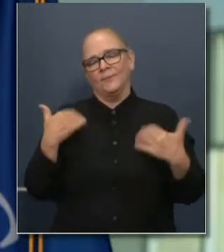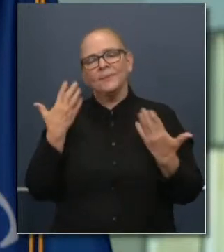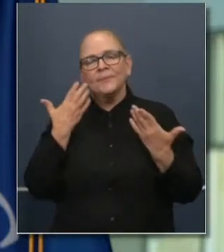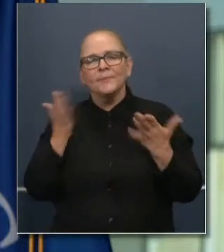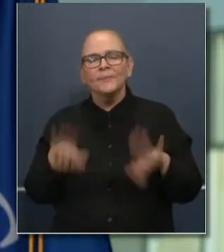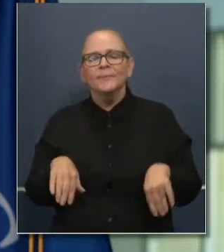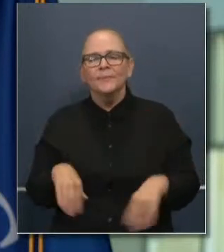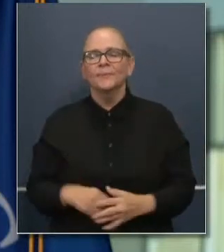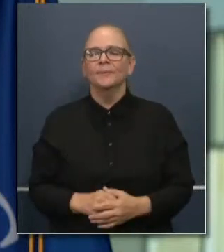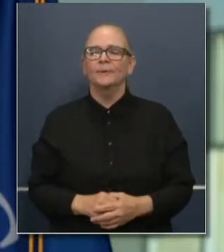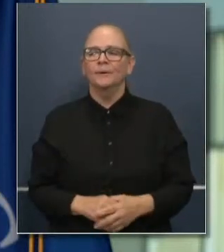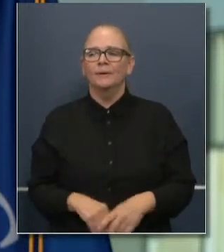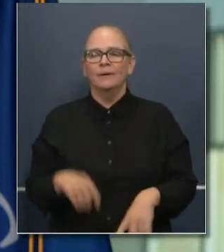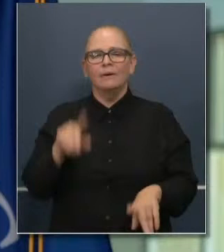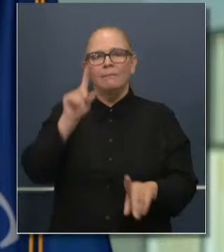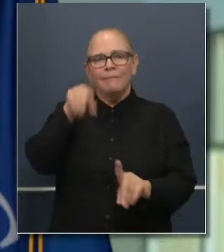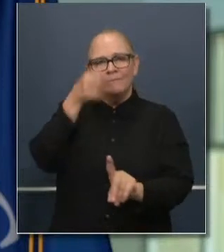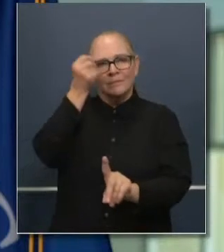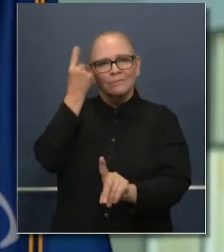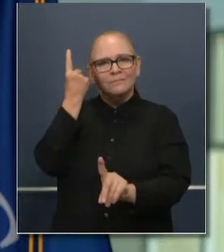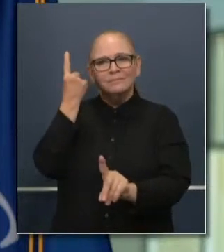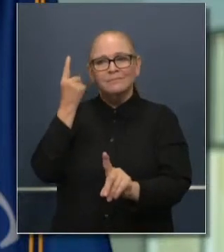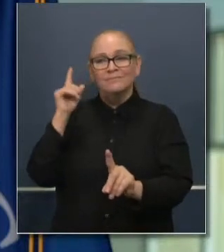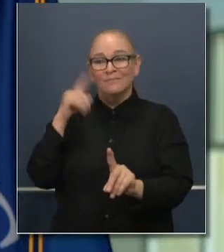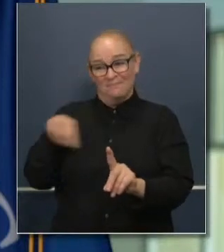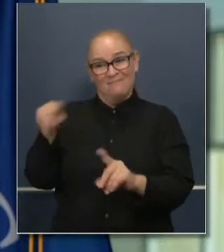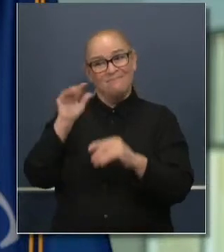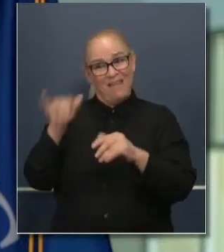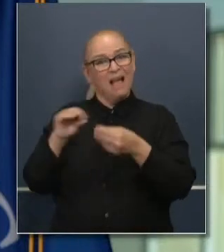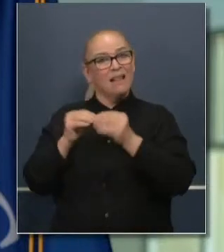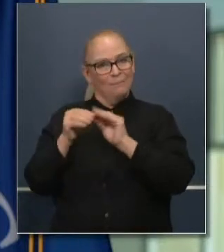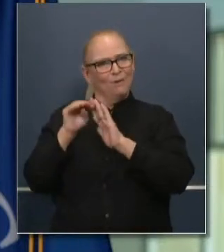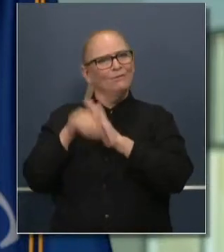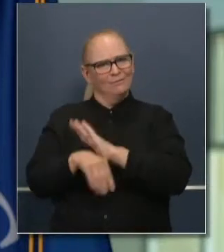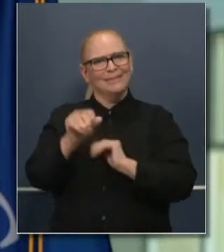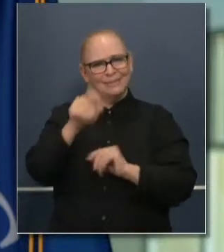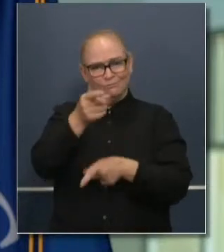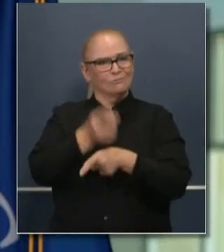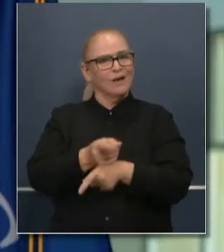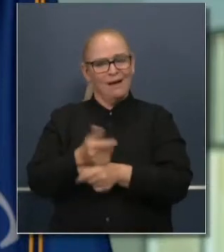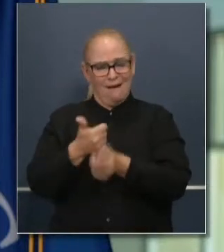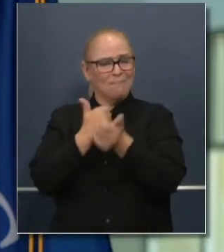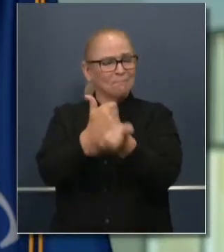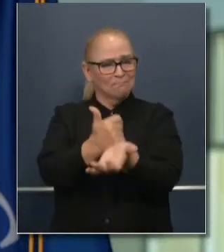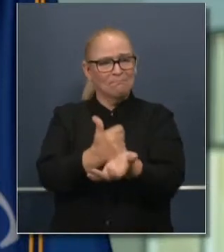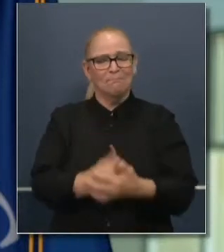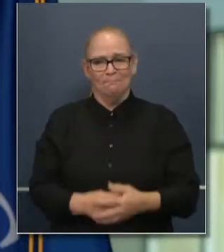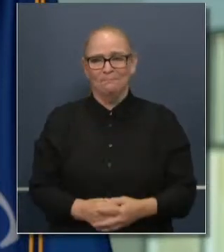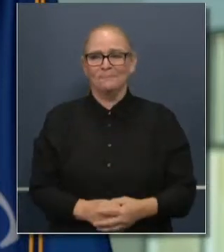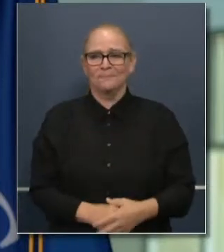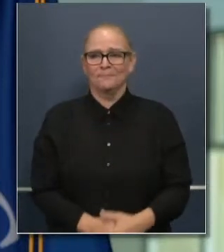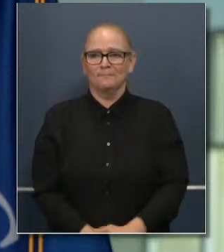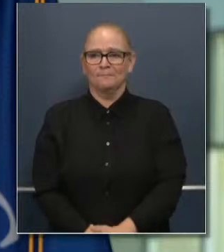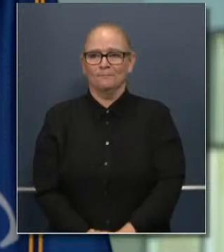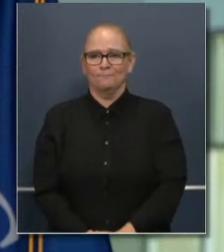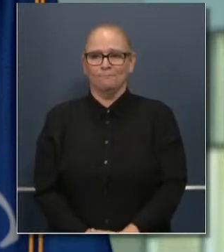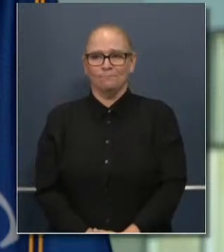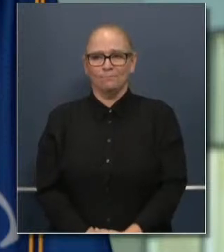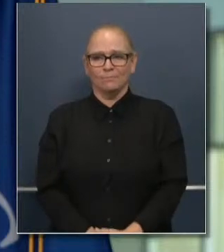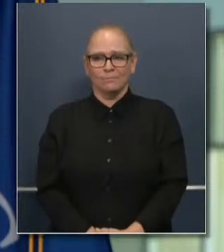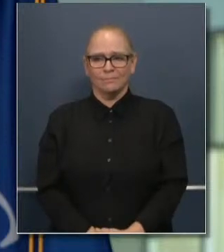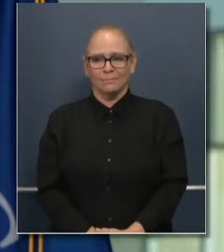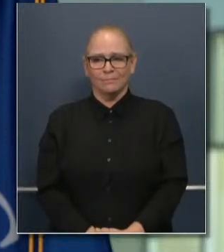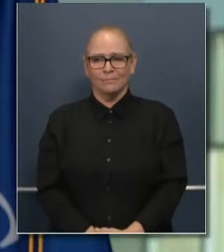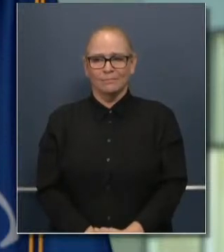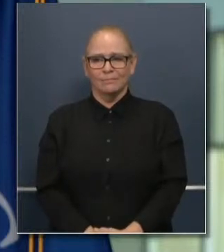things in total have made the impact, at least as it relates to what we're experiencing recently. That